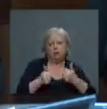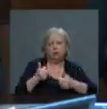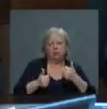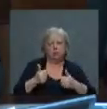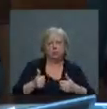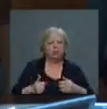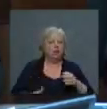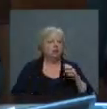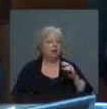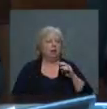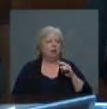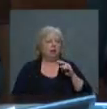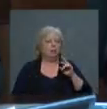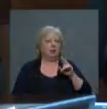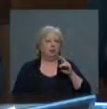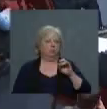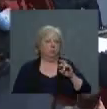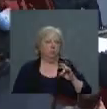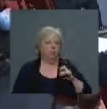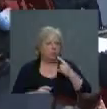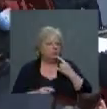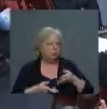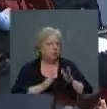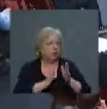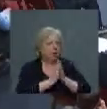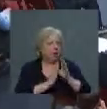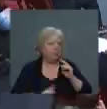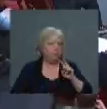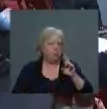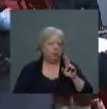Let me ask Mr. Tapp to come forward.